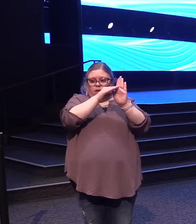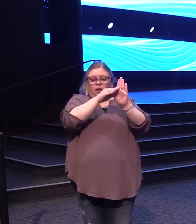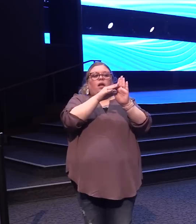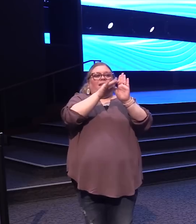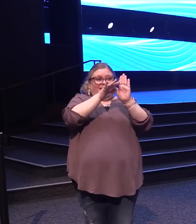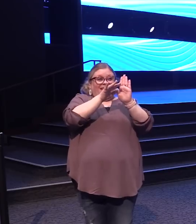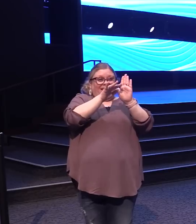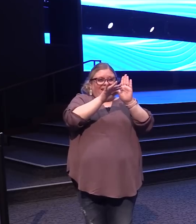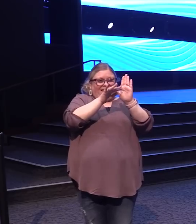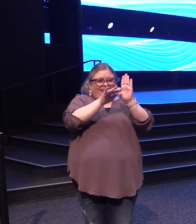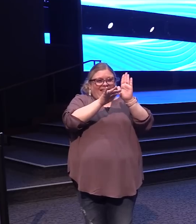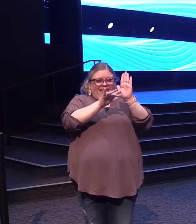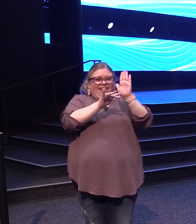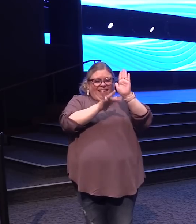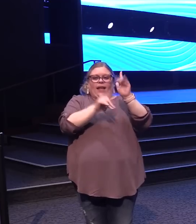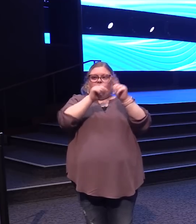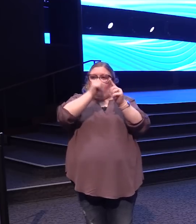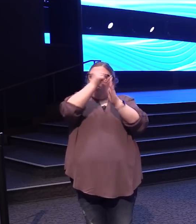going to work my way down the list.